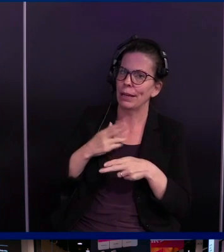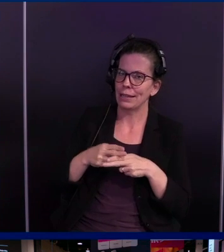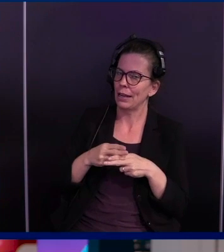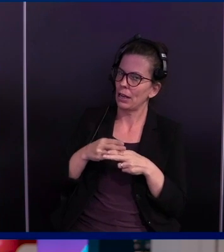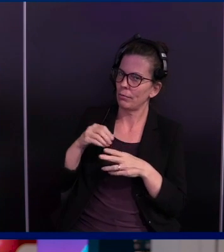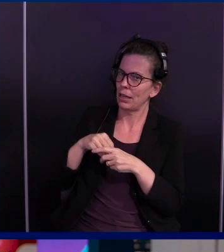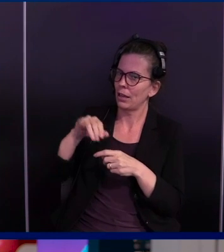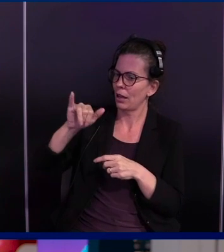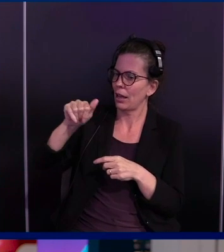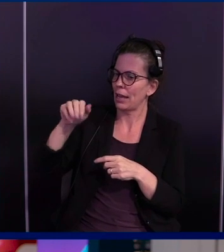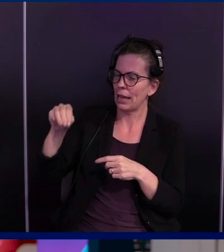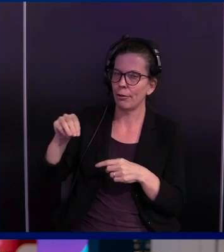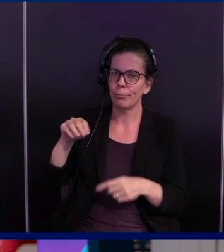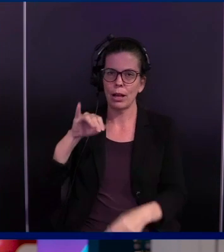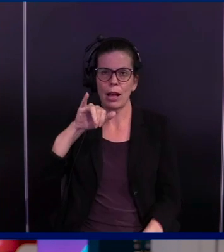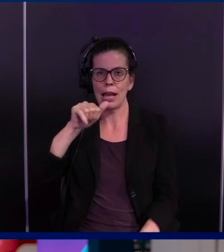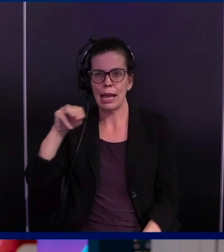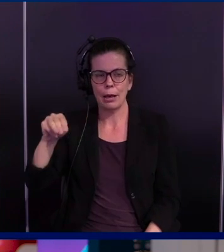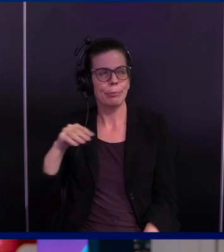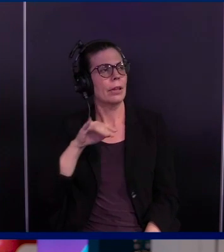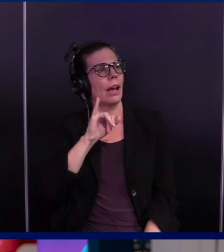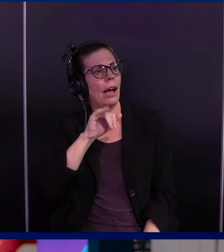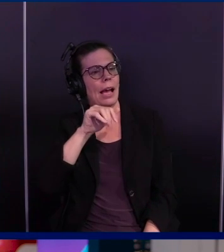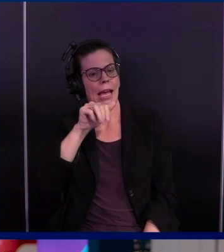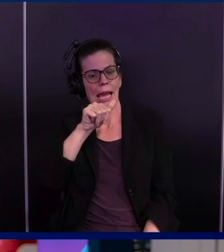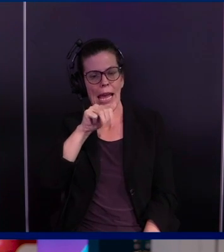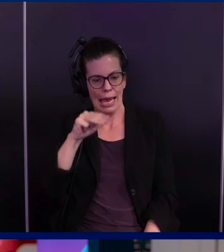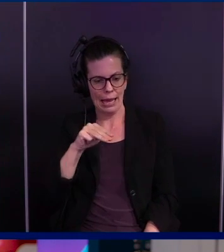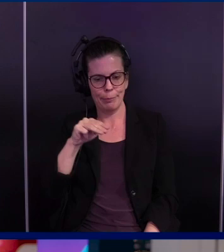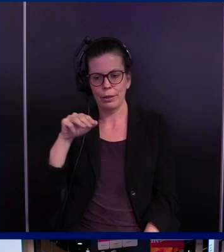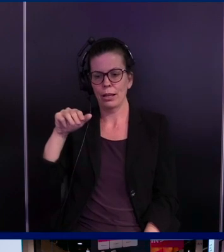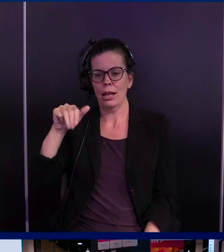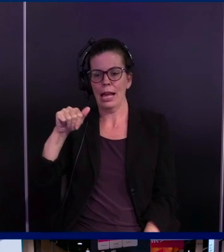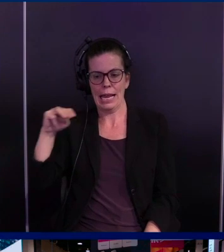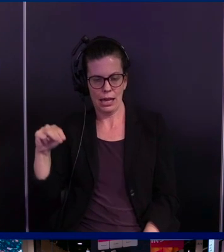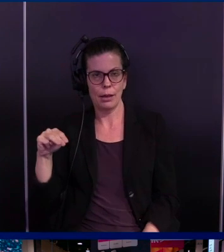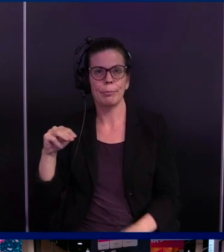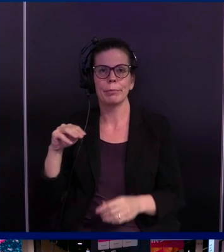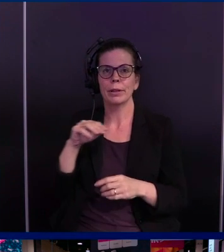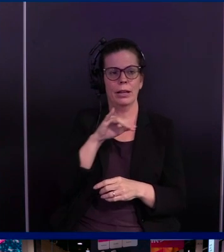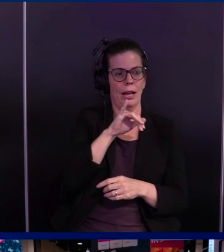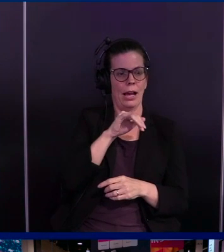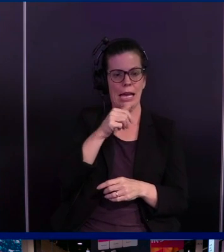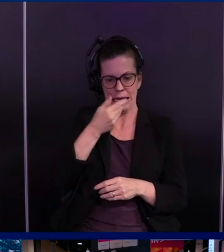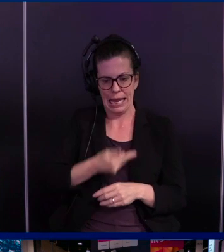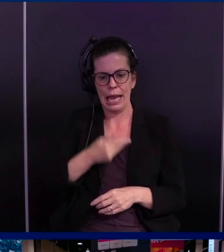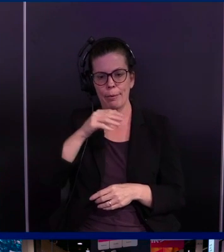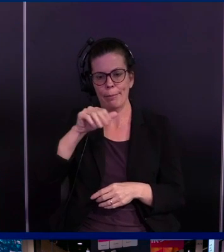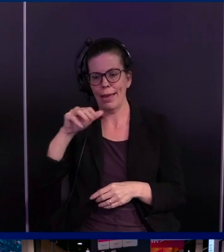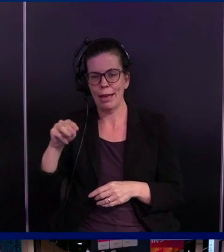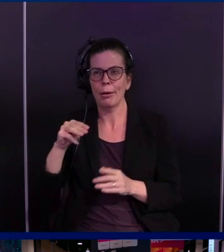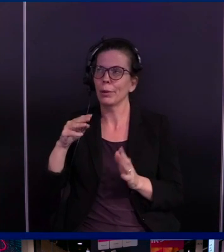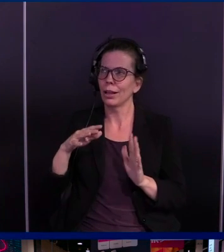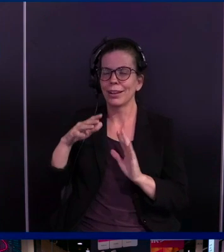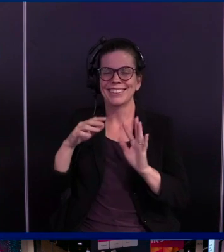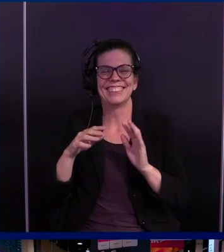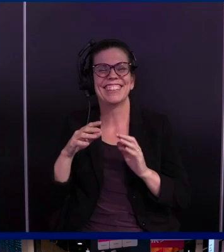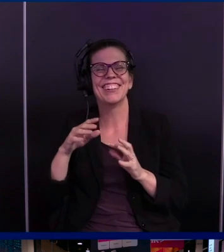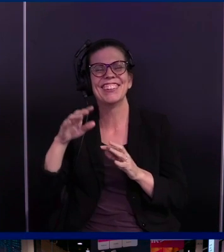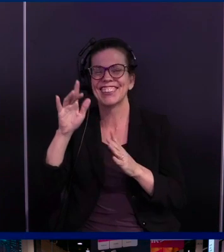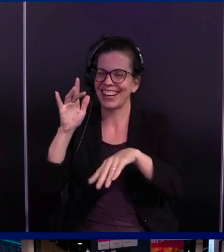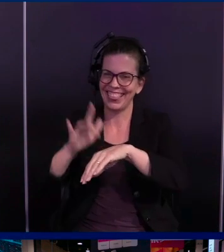Yeah? IAM? I am AM? I am. M. So